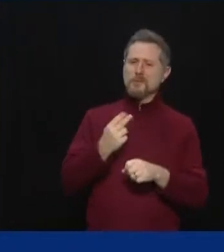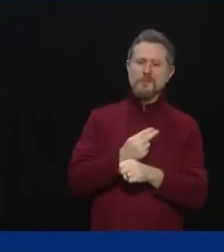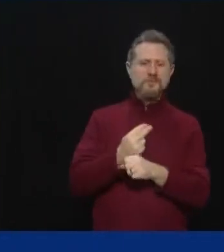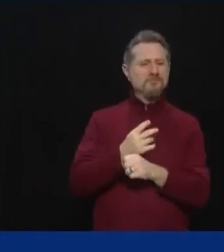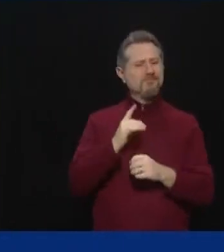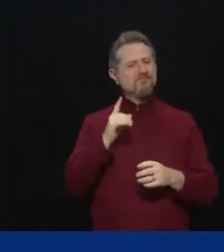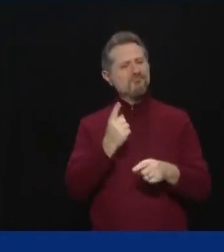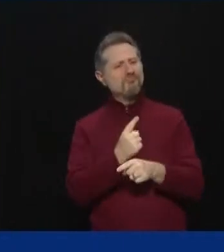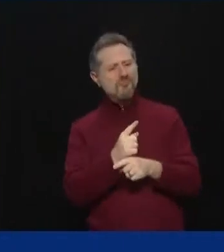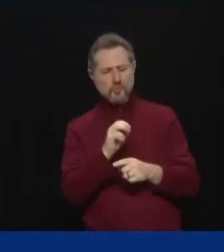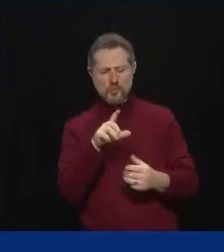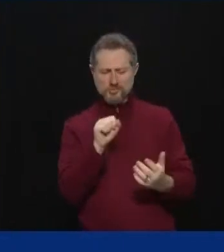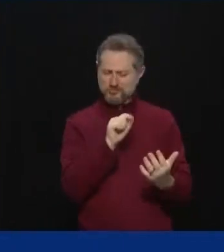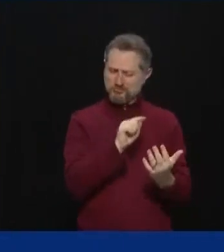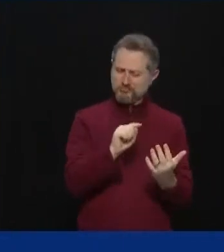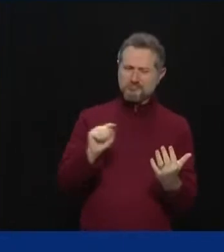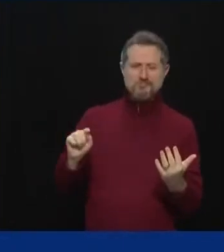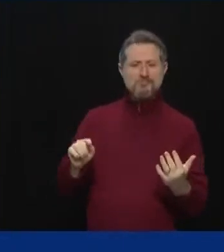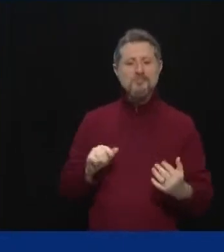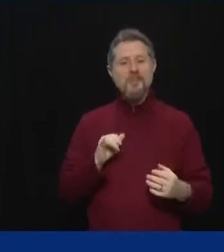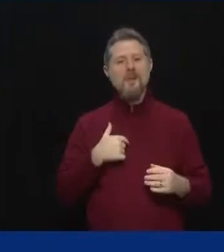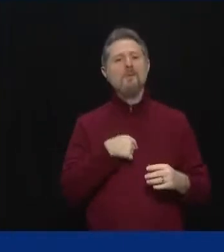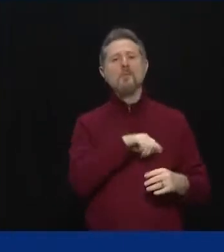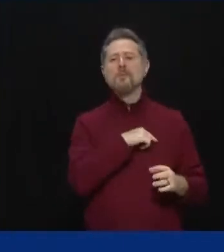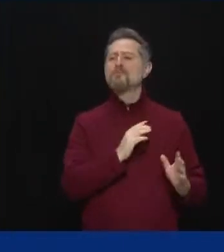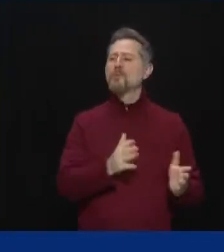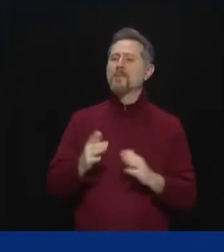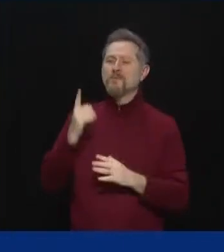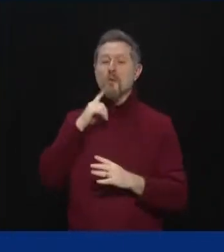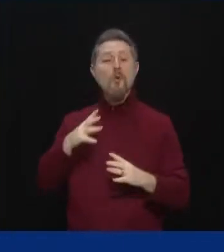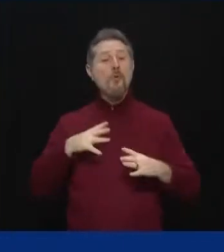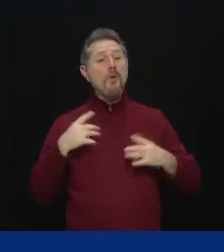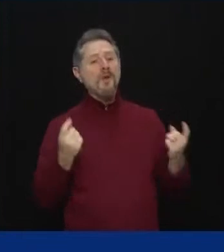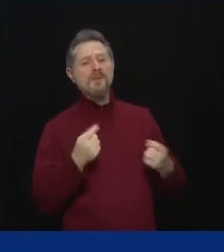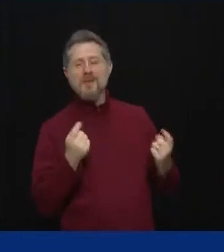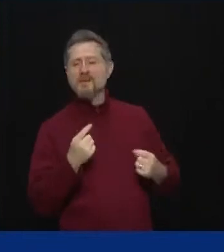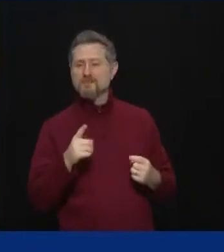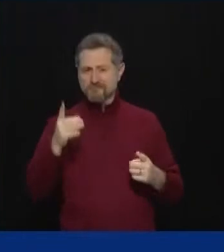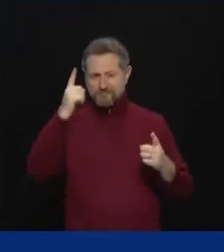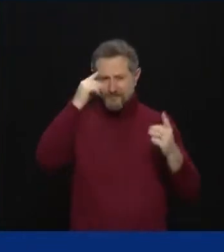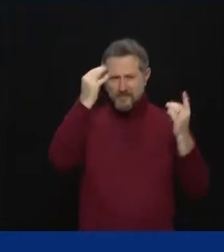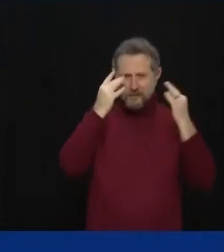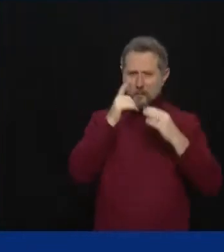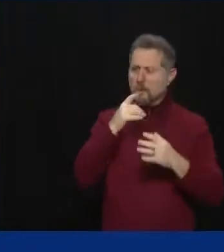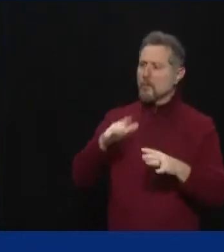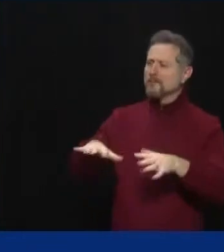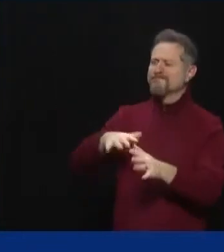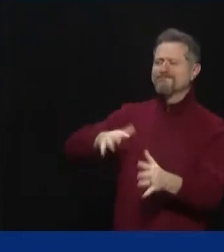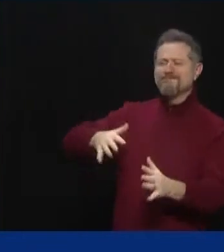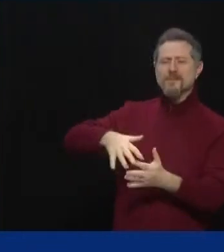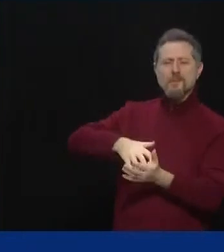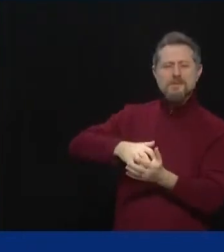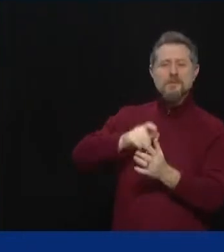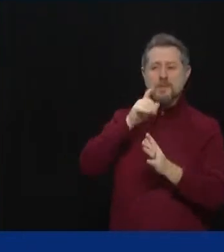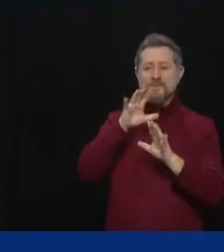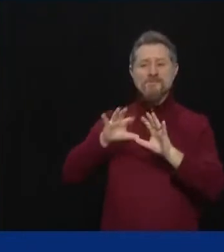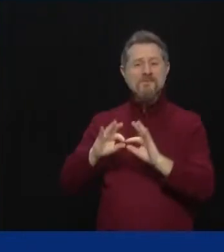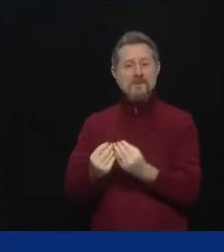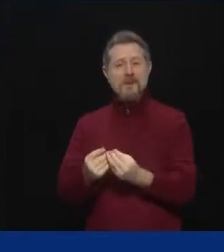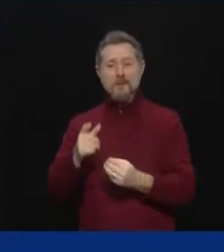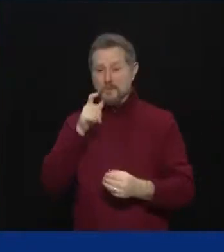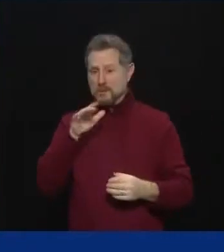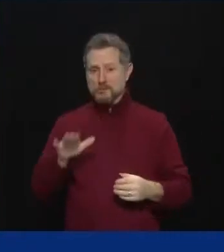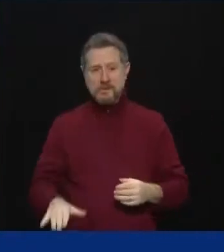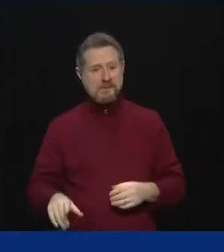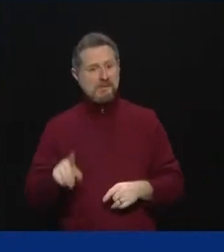holidays, I want to encourage everyone to plan around the most vulnerable person in their family unit. If it's a child who's not eligible